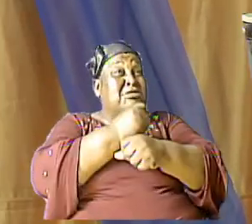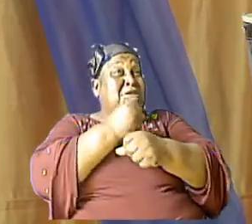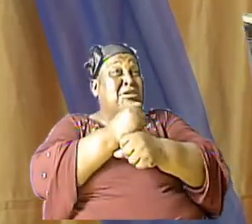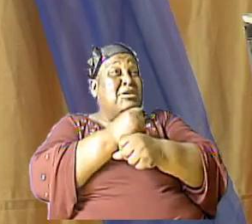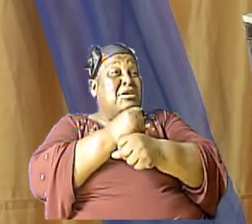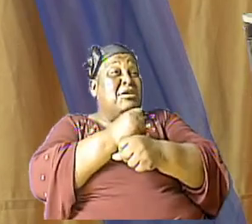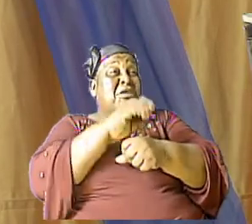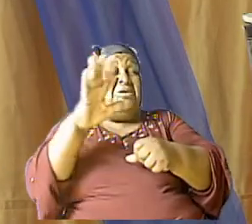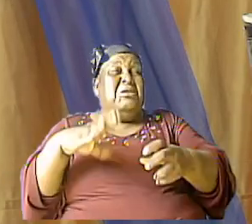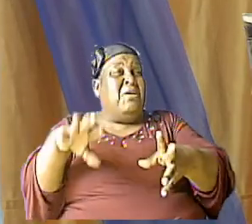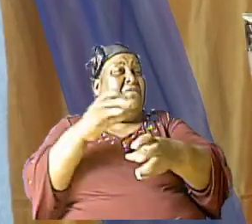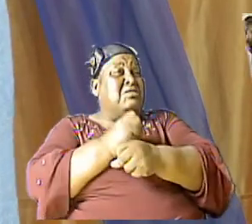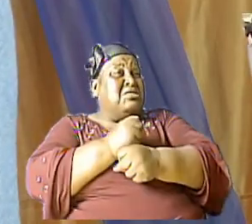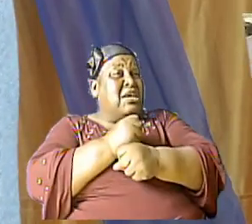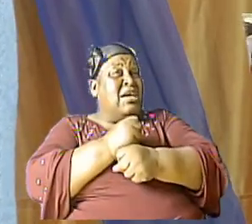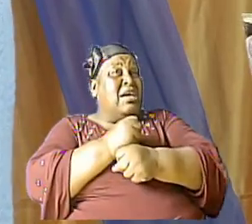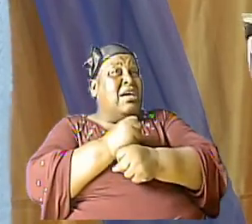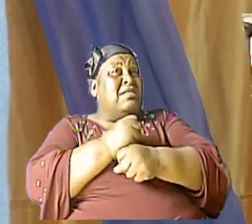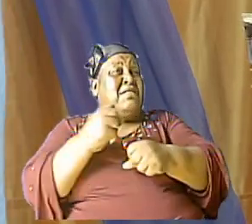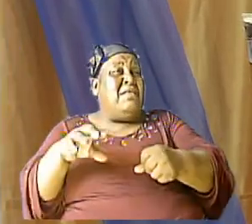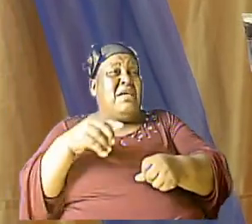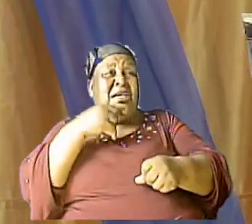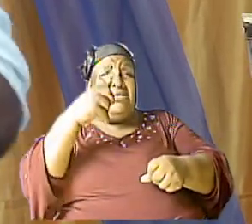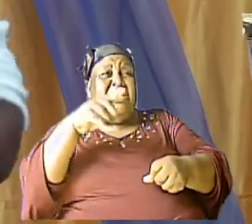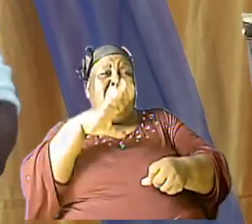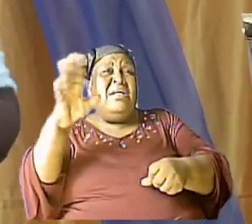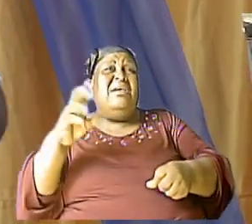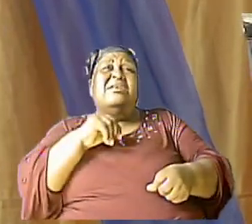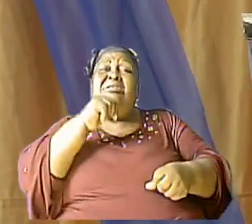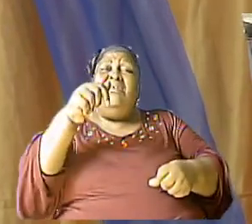take the thing and said, oh, it's not the will of the Lord.